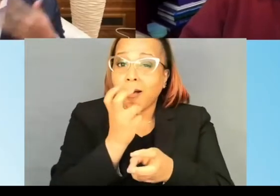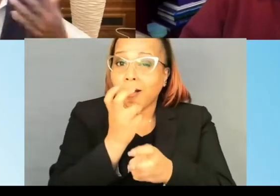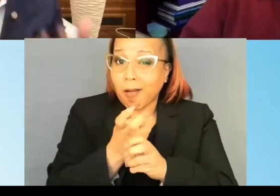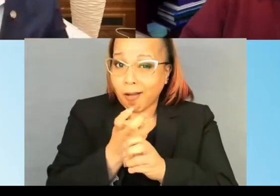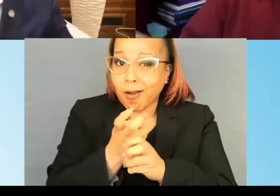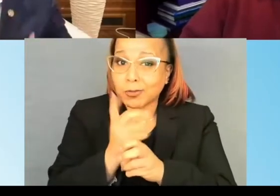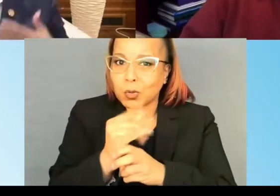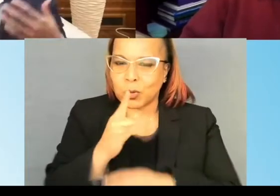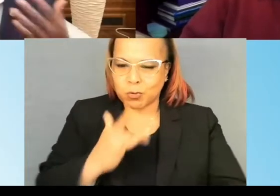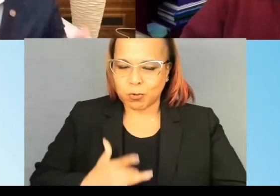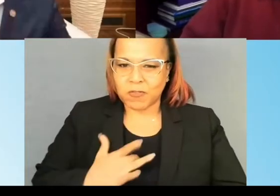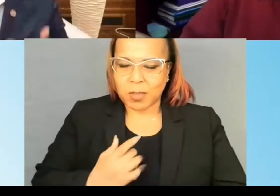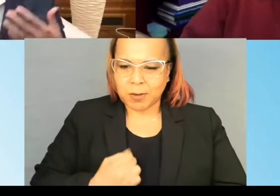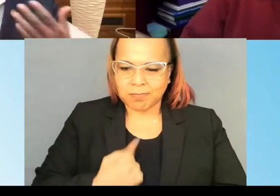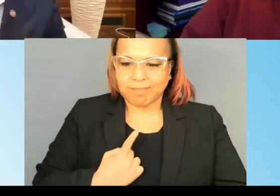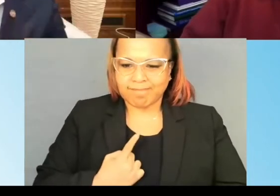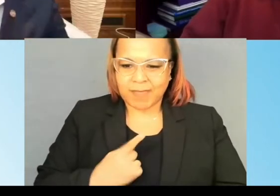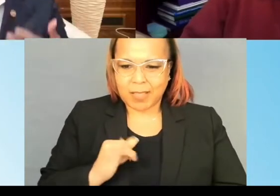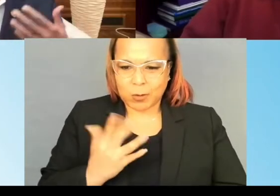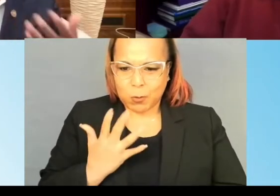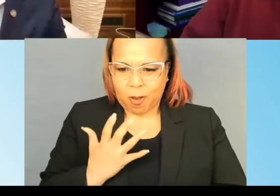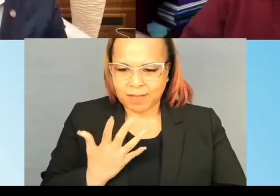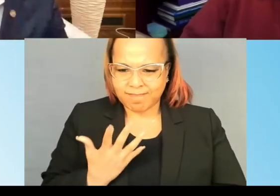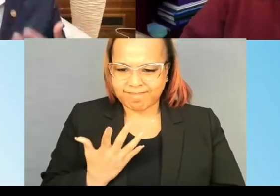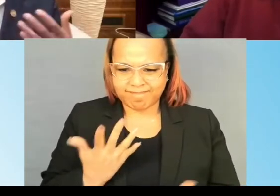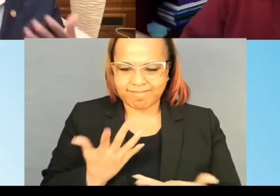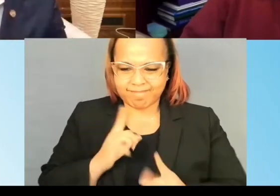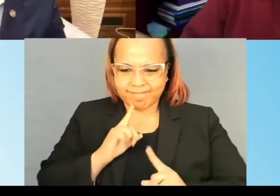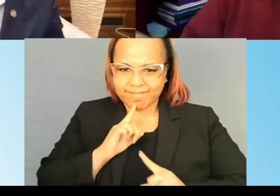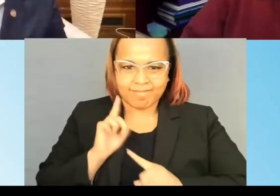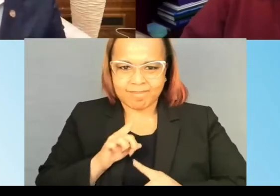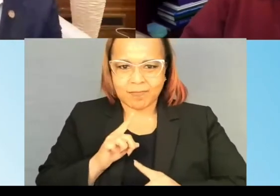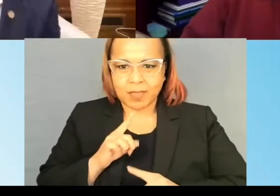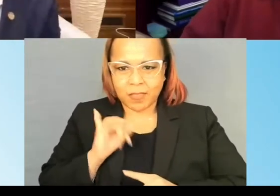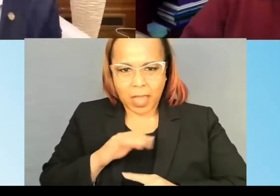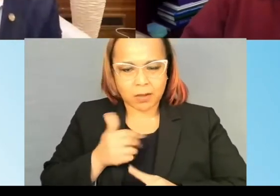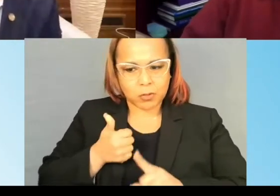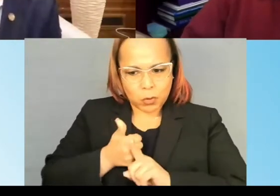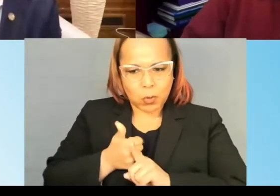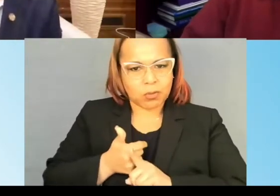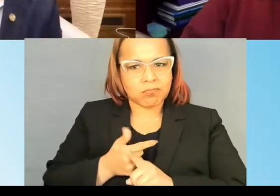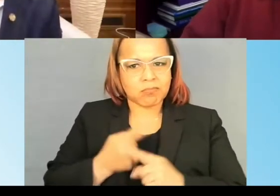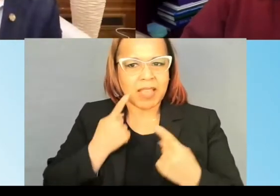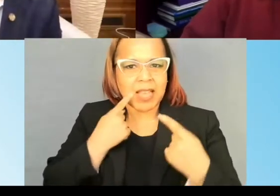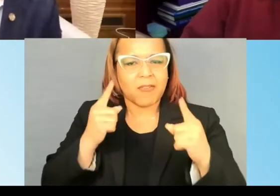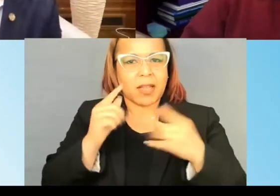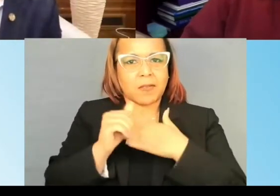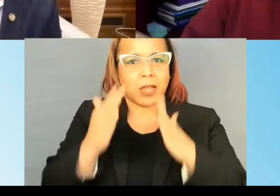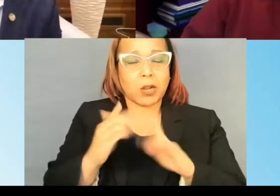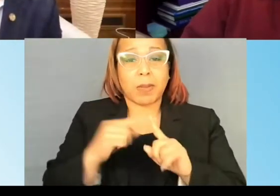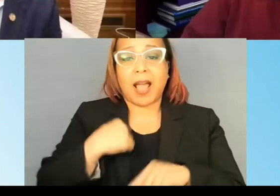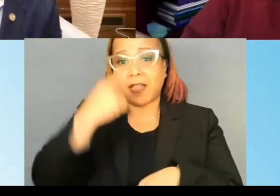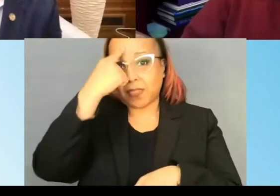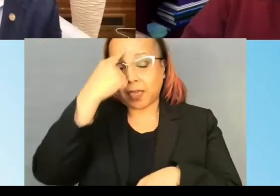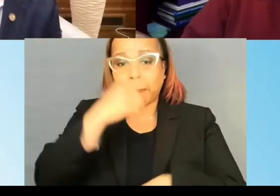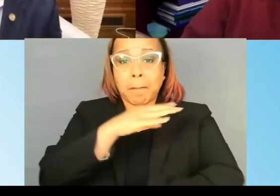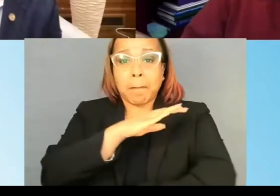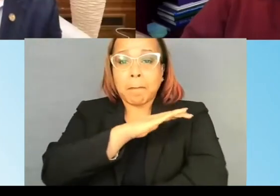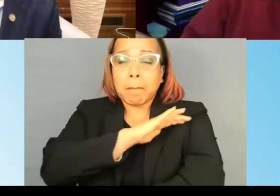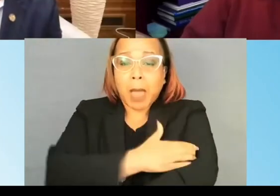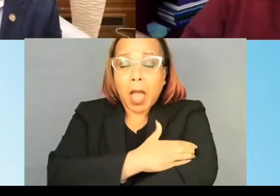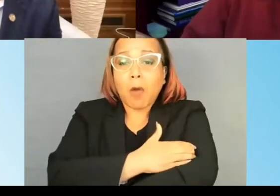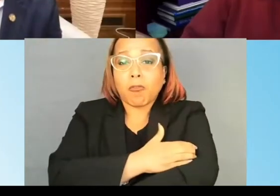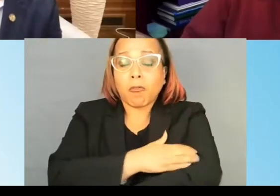you feel, you know, like you want to demonstrate that you're an effective leader, but I think powerful lesson for